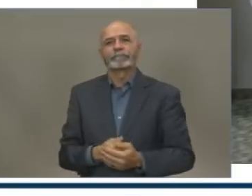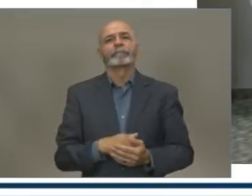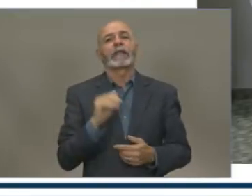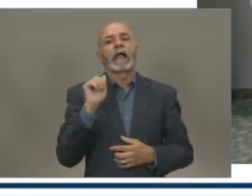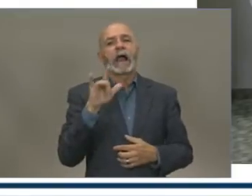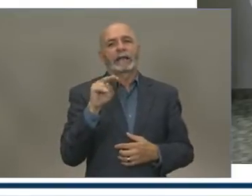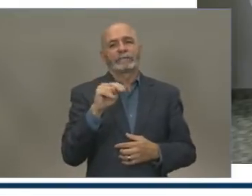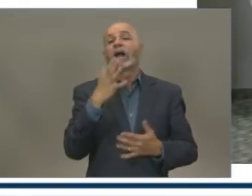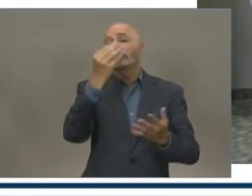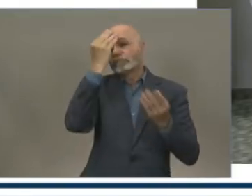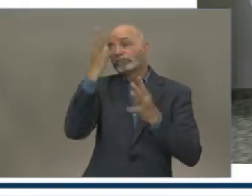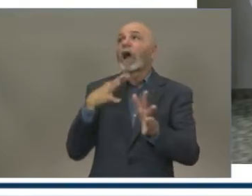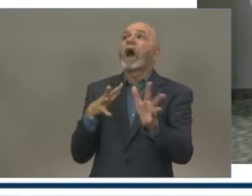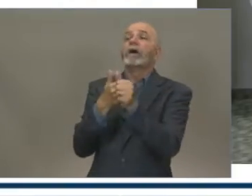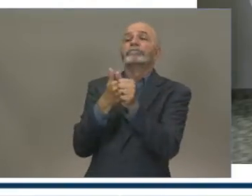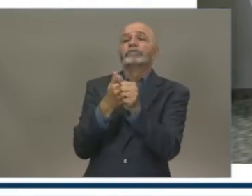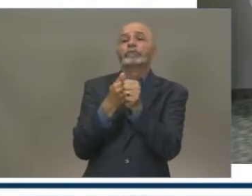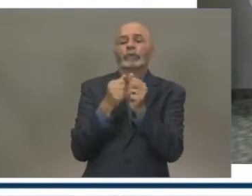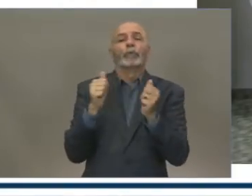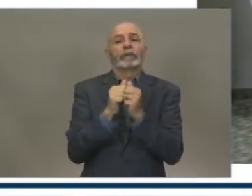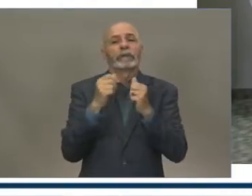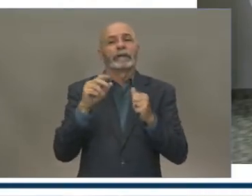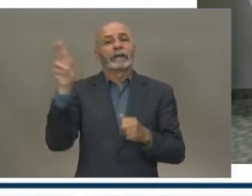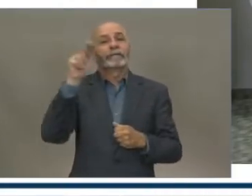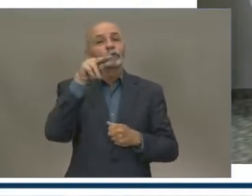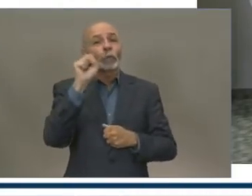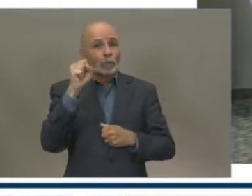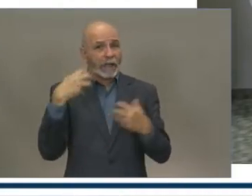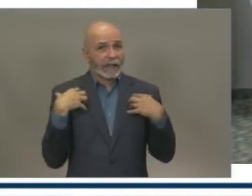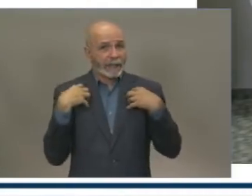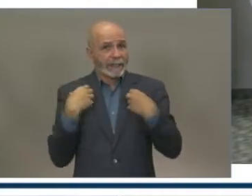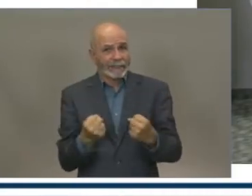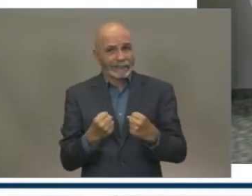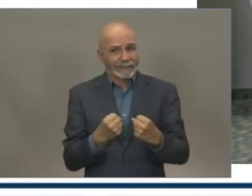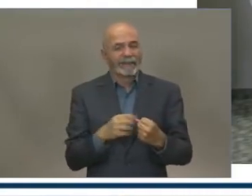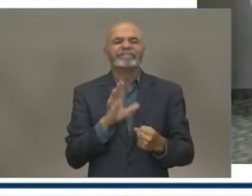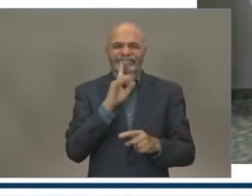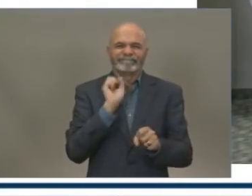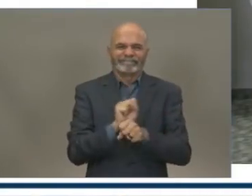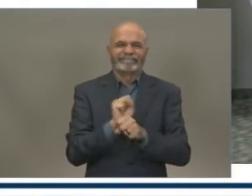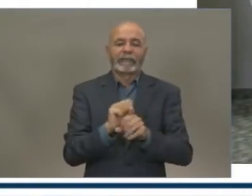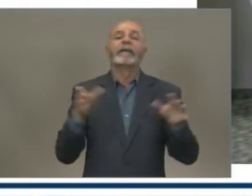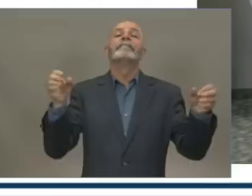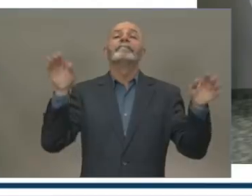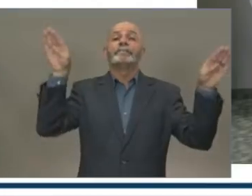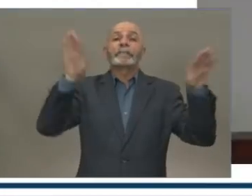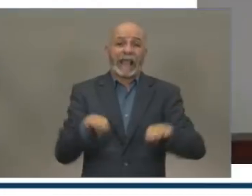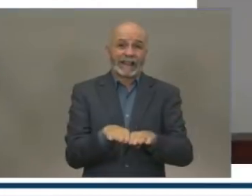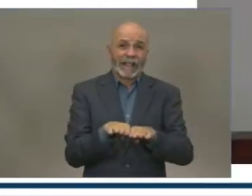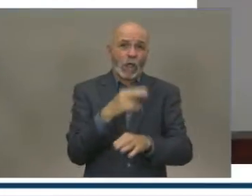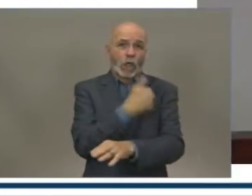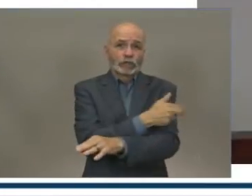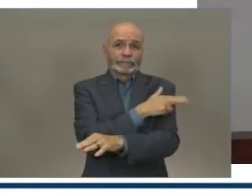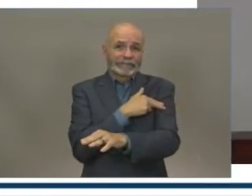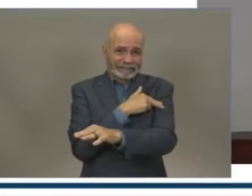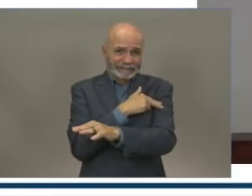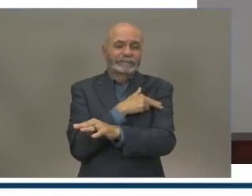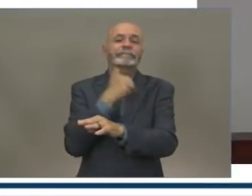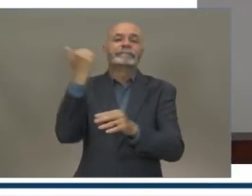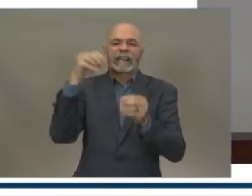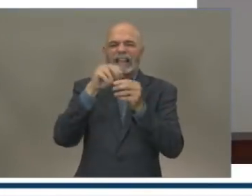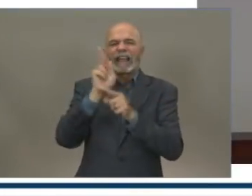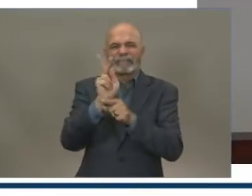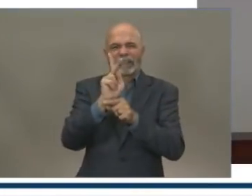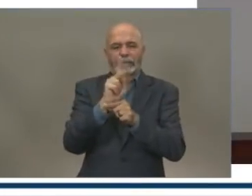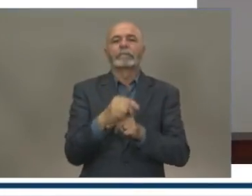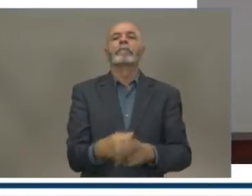from Nova Scotia Health. Nova Scotia Health has declared an outbreak at Valley Regional Hospital in Kemptville. 3 patients